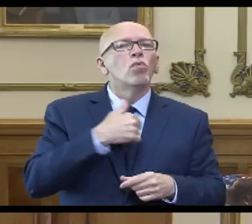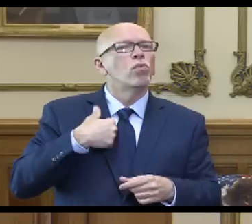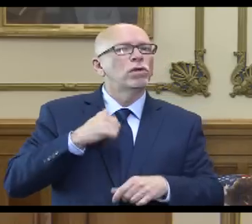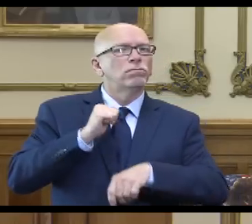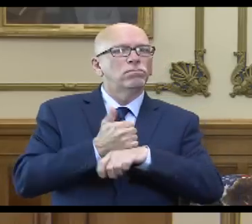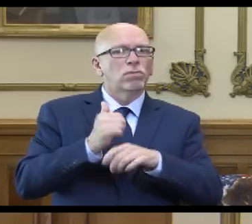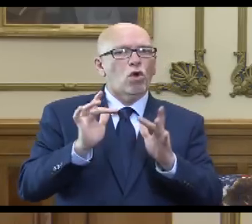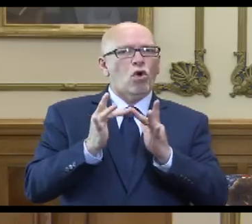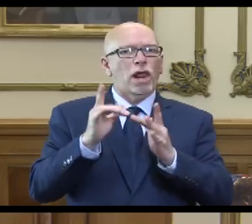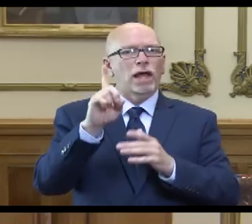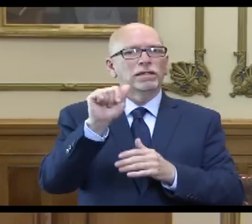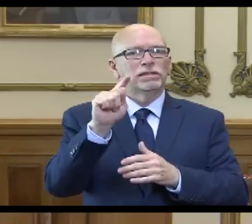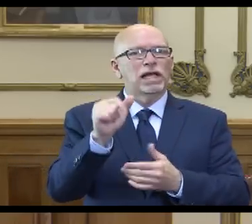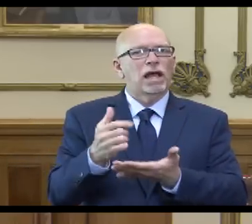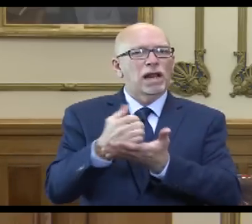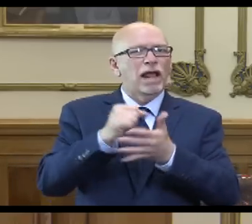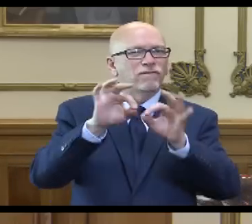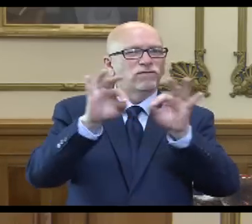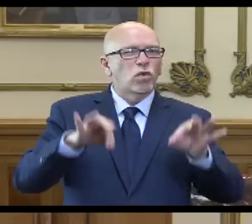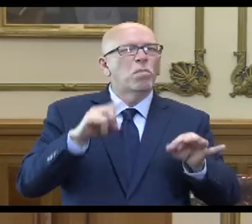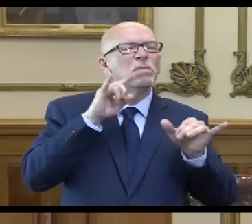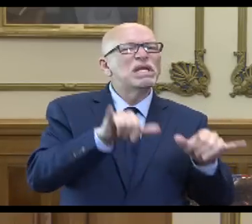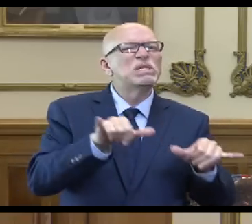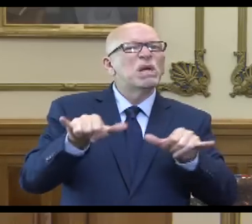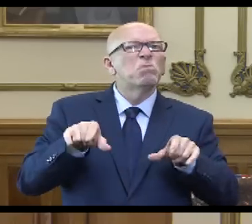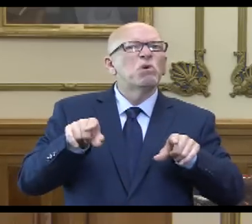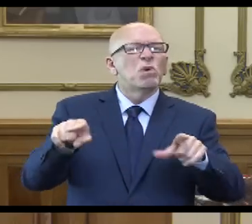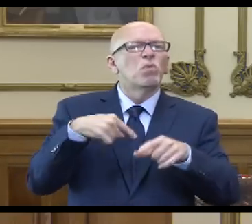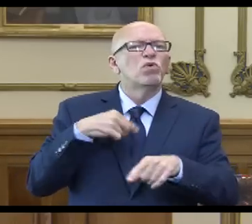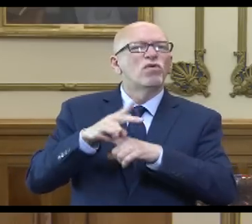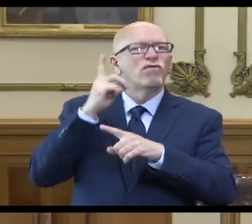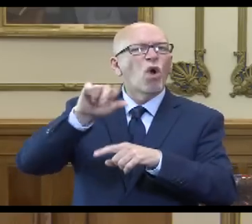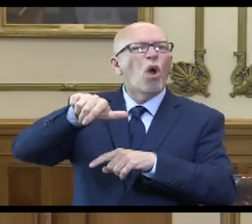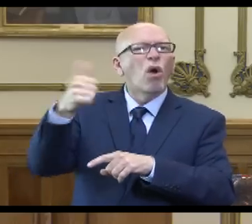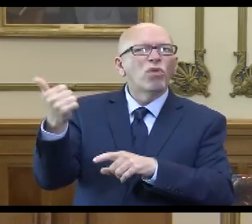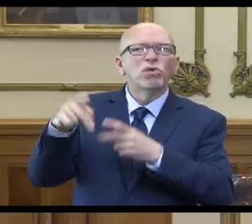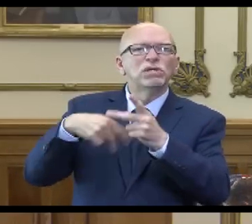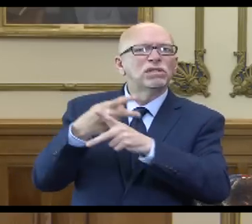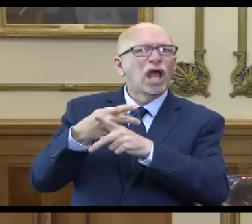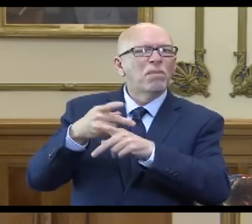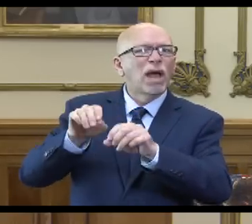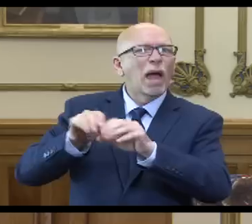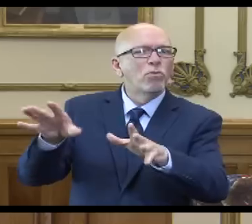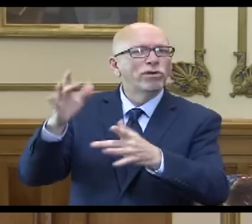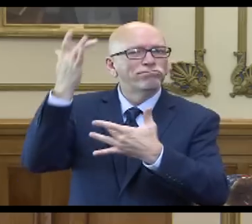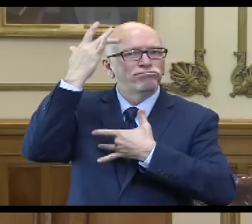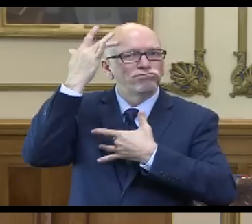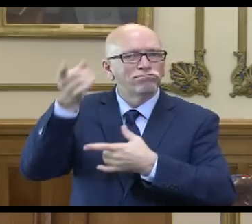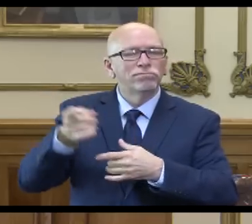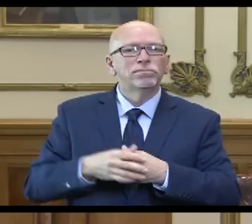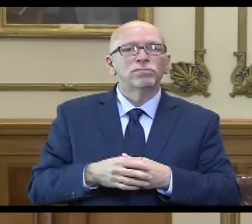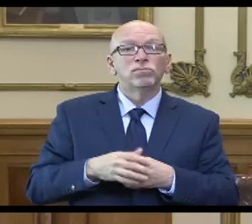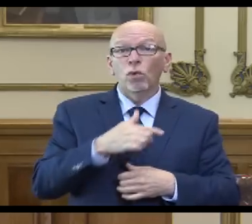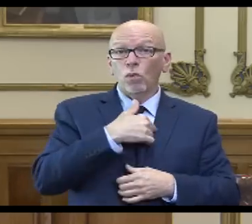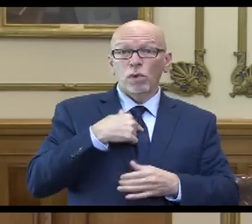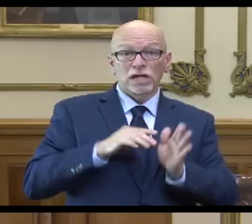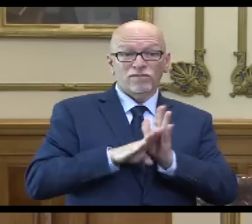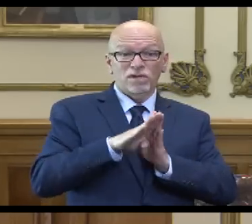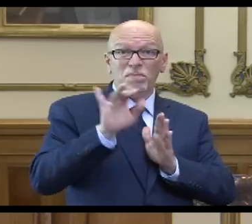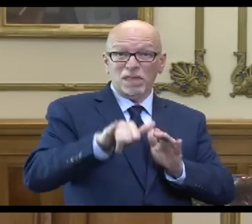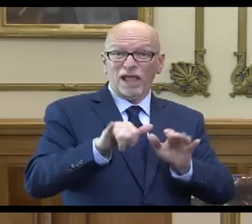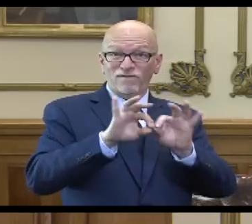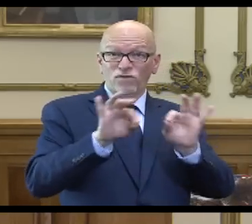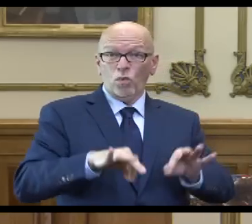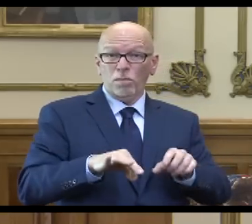online data collection form that's similar to what we have used in other outbreak situations. Now, when we created this form,